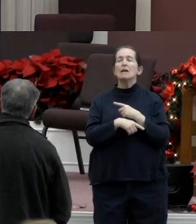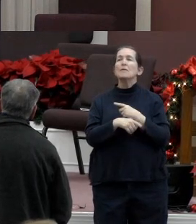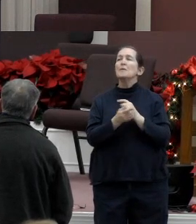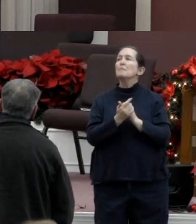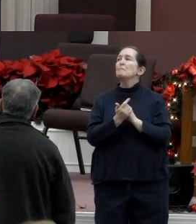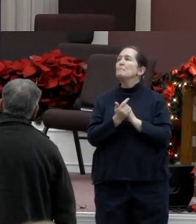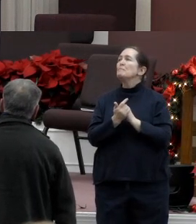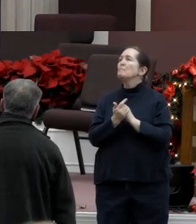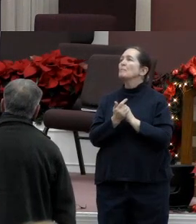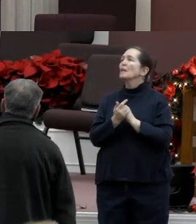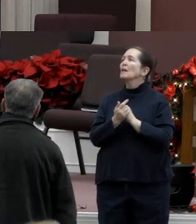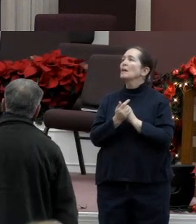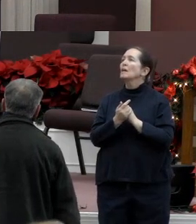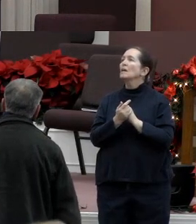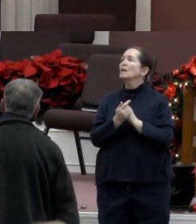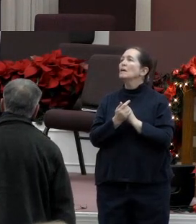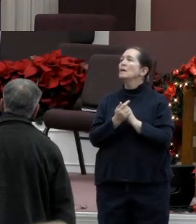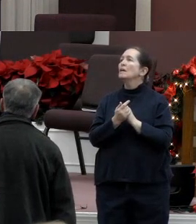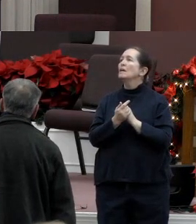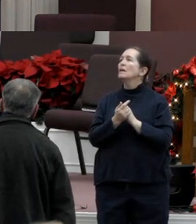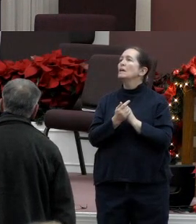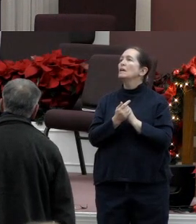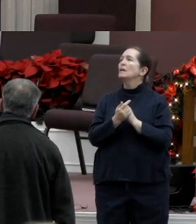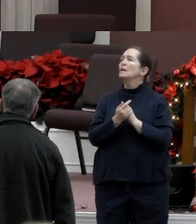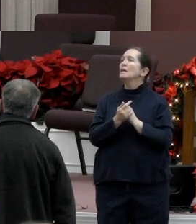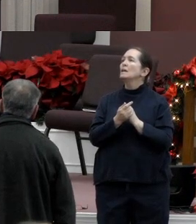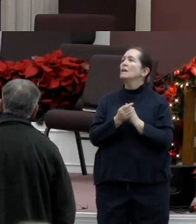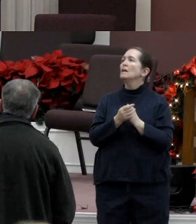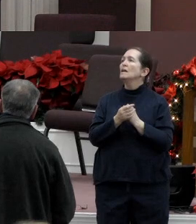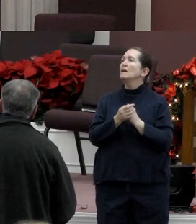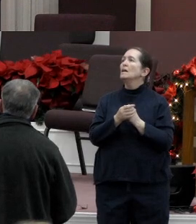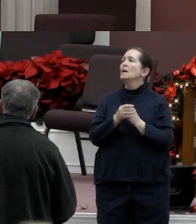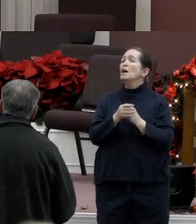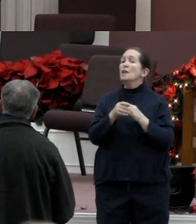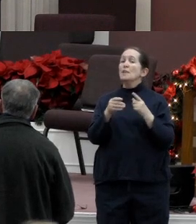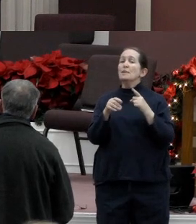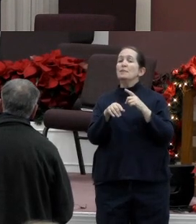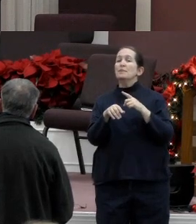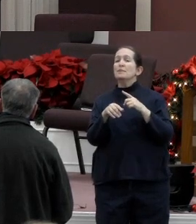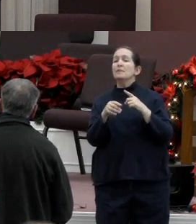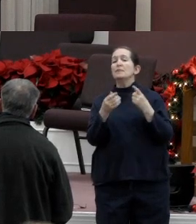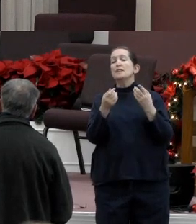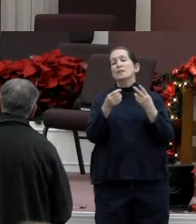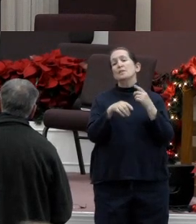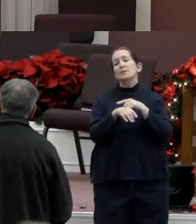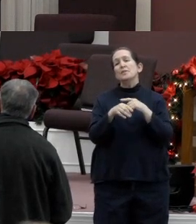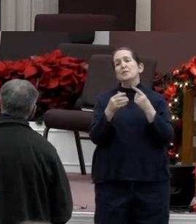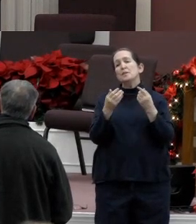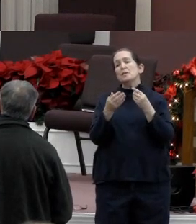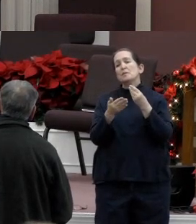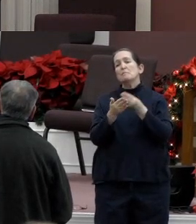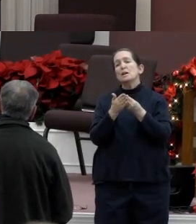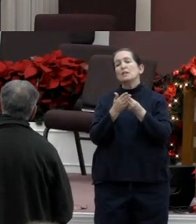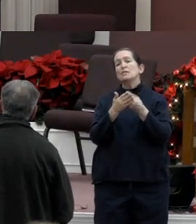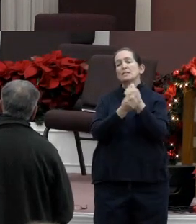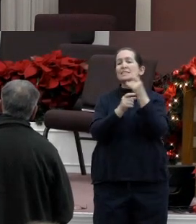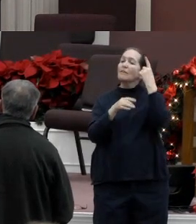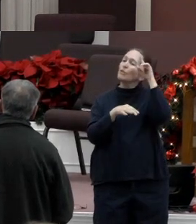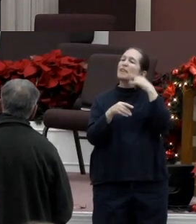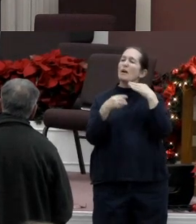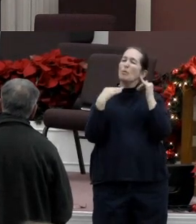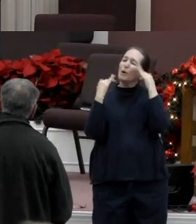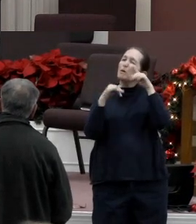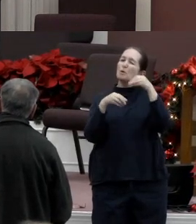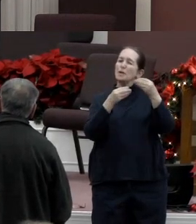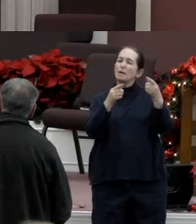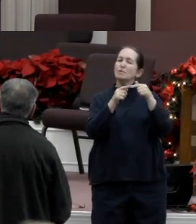that's a time, the postage you're saving from that, not mailing things, hopefully you'll give towards the Lottie Moon Christmas